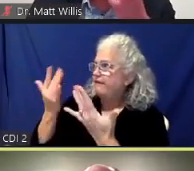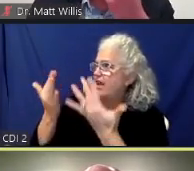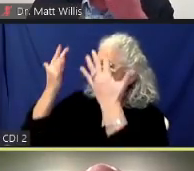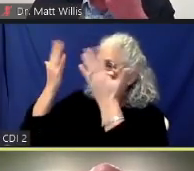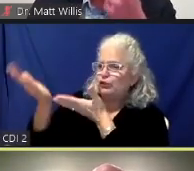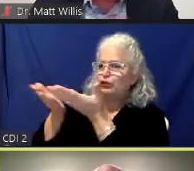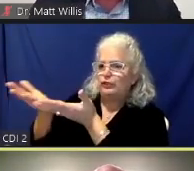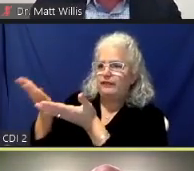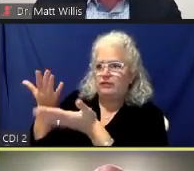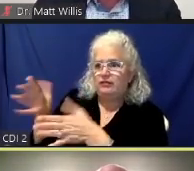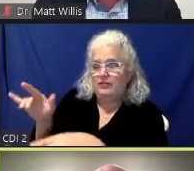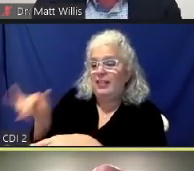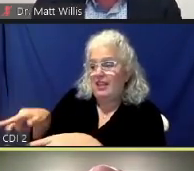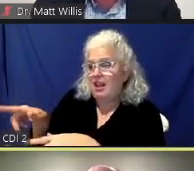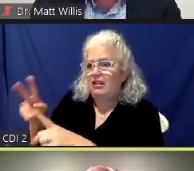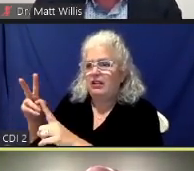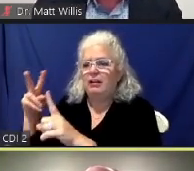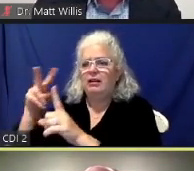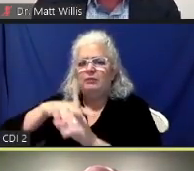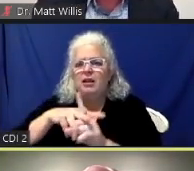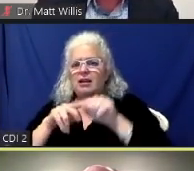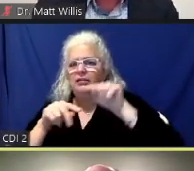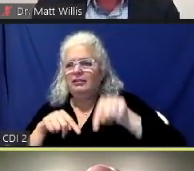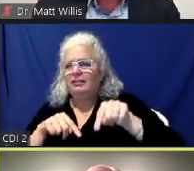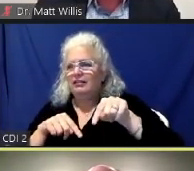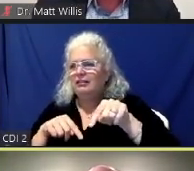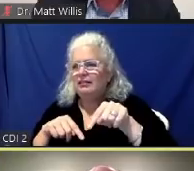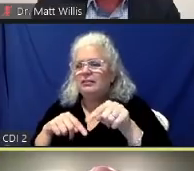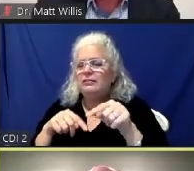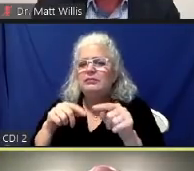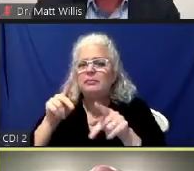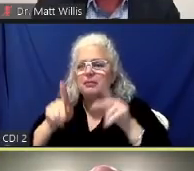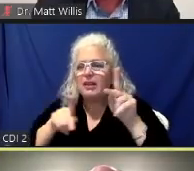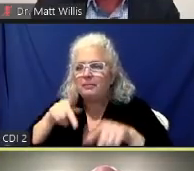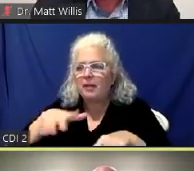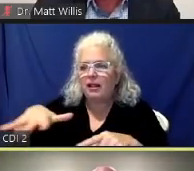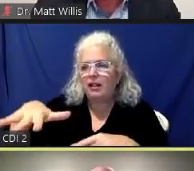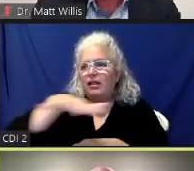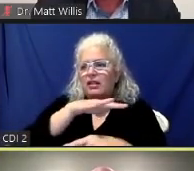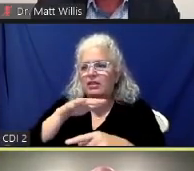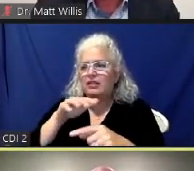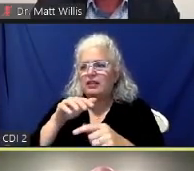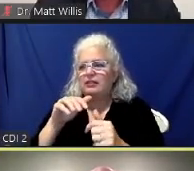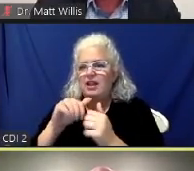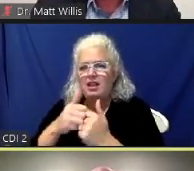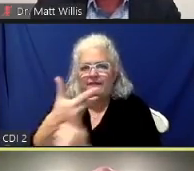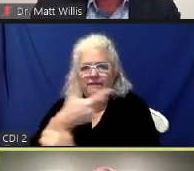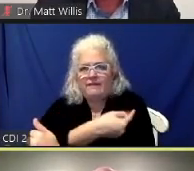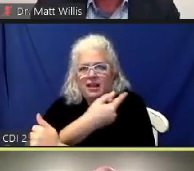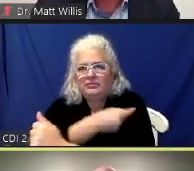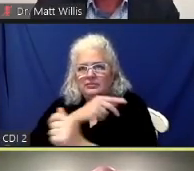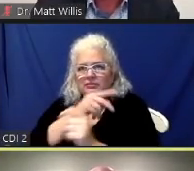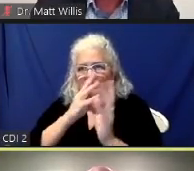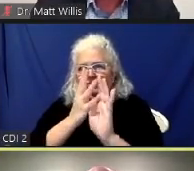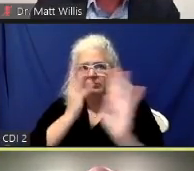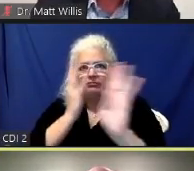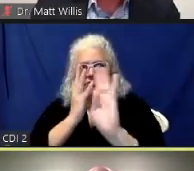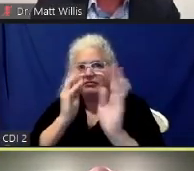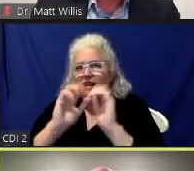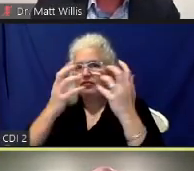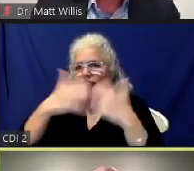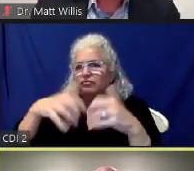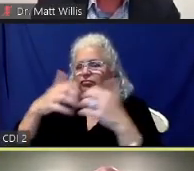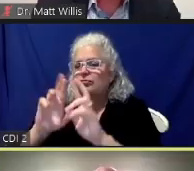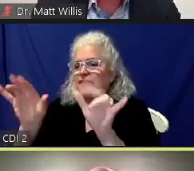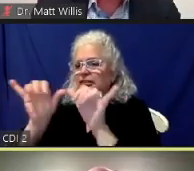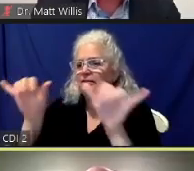a little bit about the nuts and bolts, how we're doing that. So we're approaching the development by getting direction from Dr.